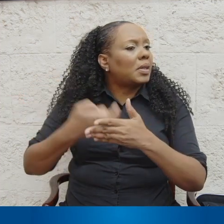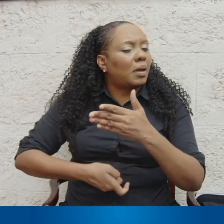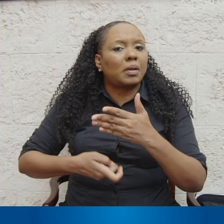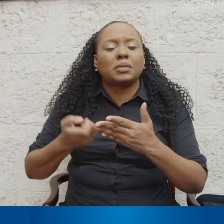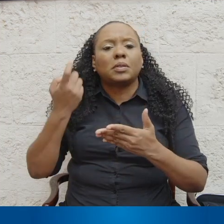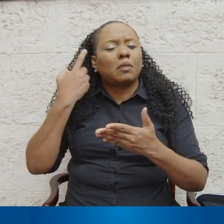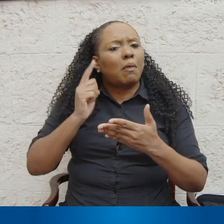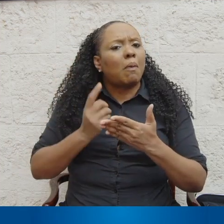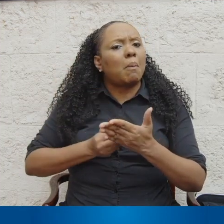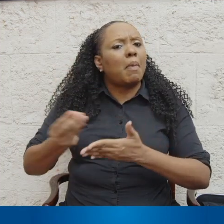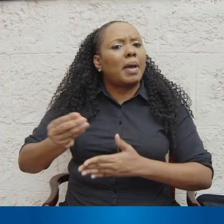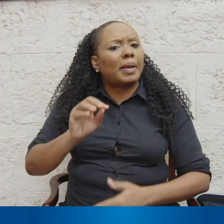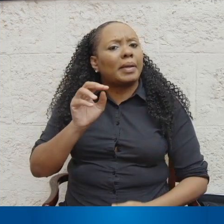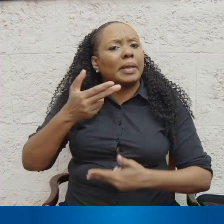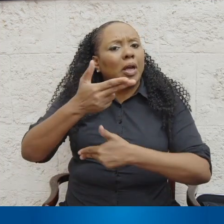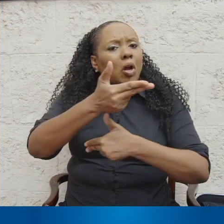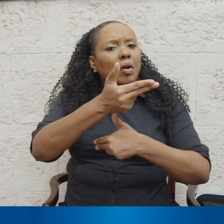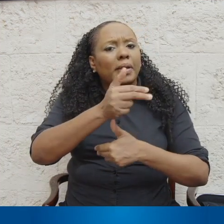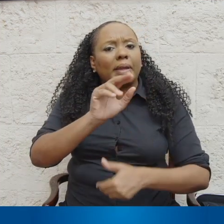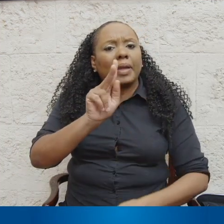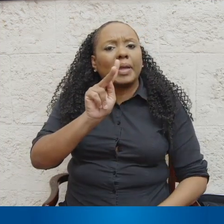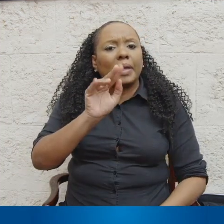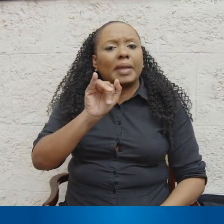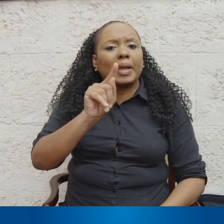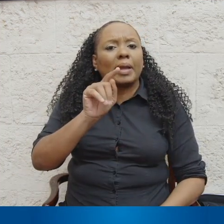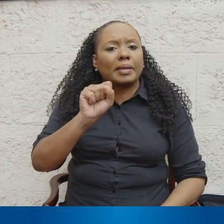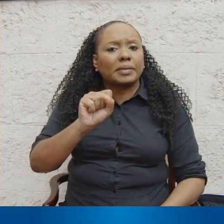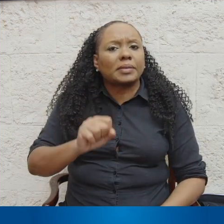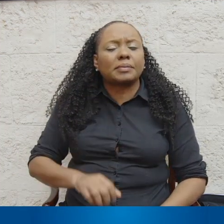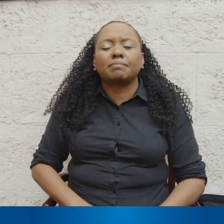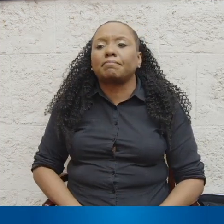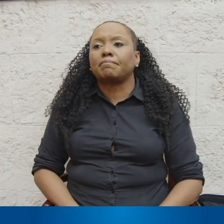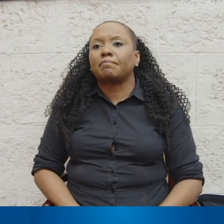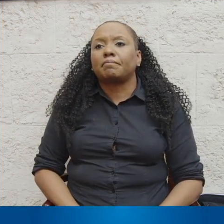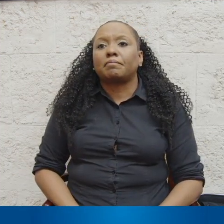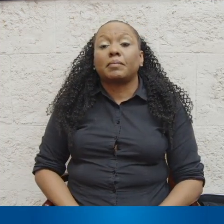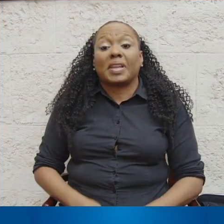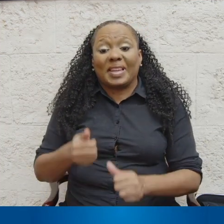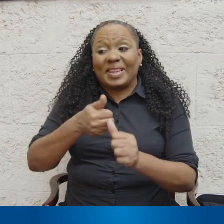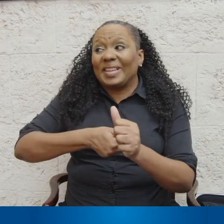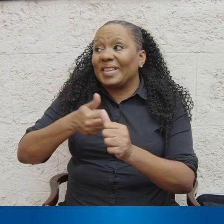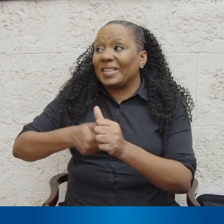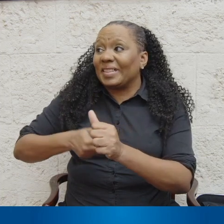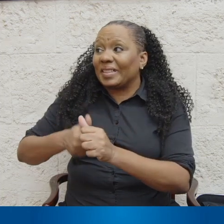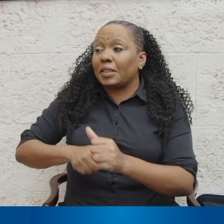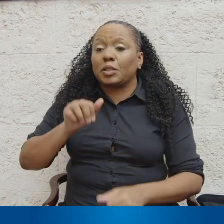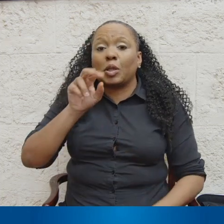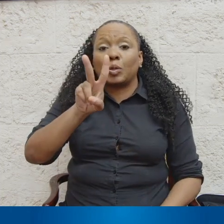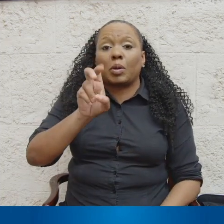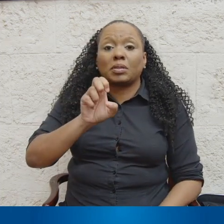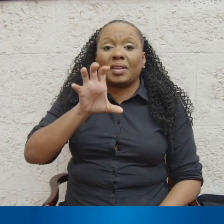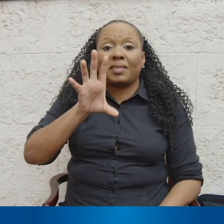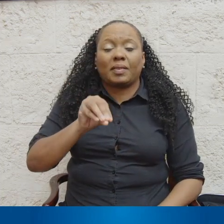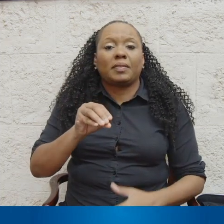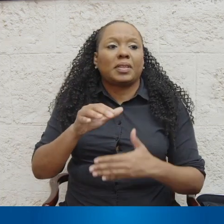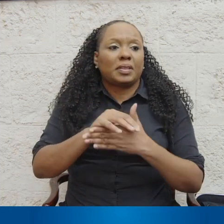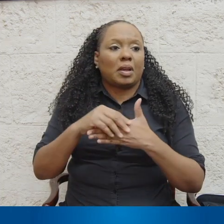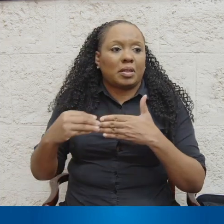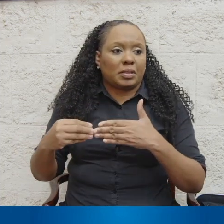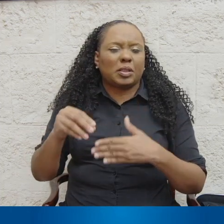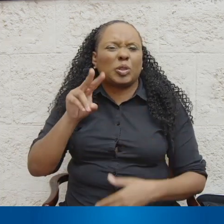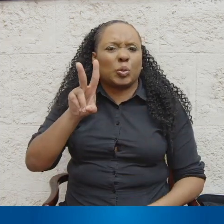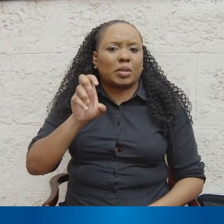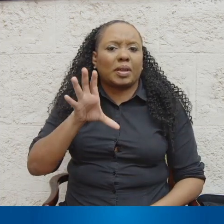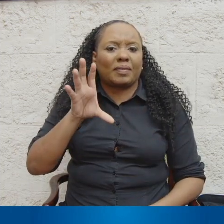So each kit is going to be about $250. And it all depends on